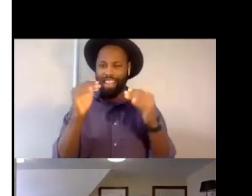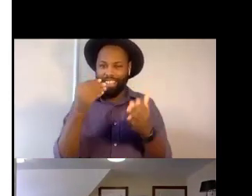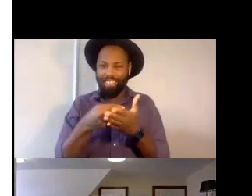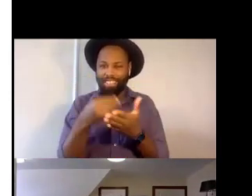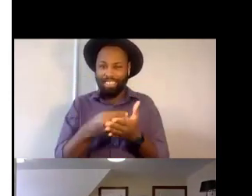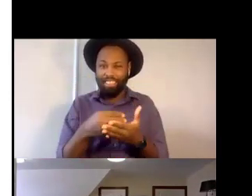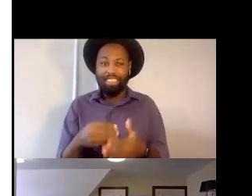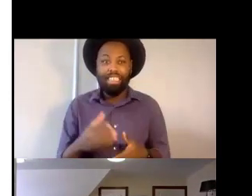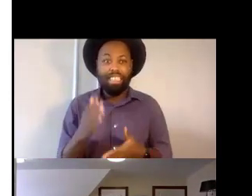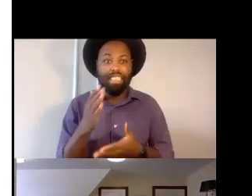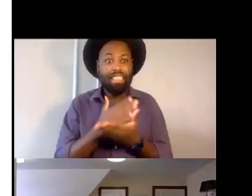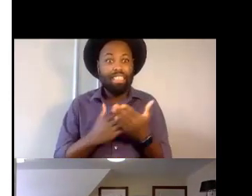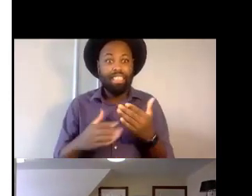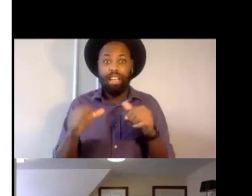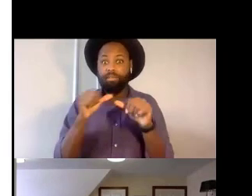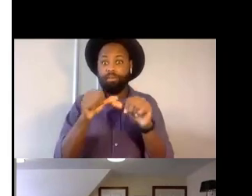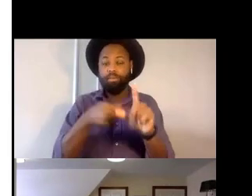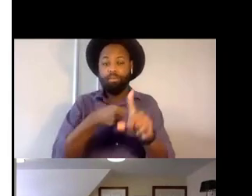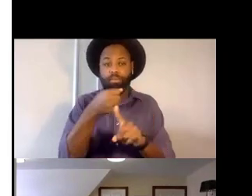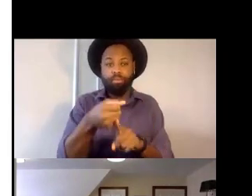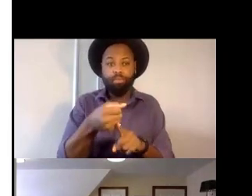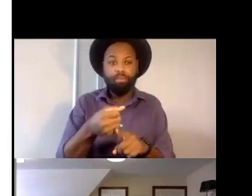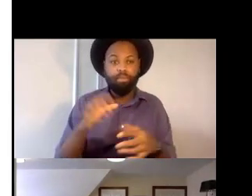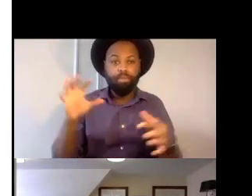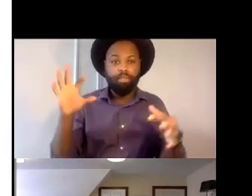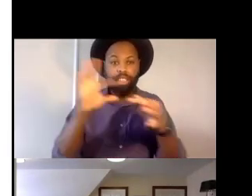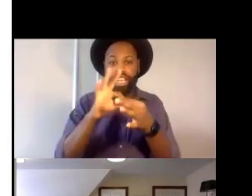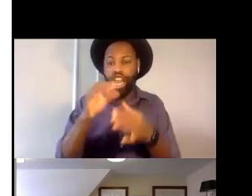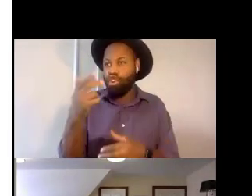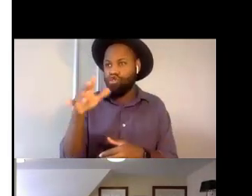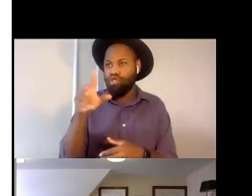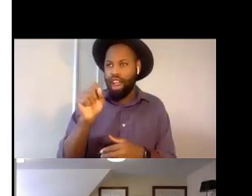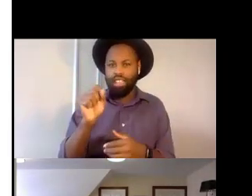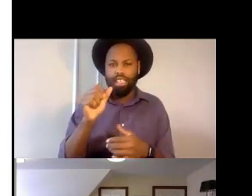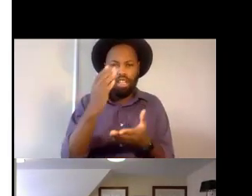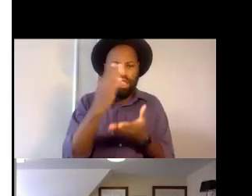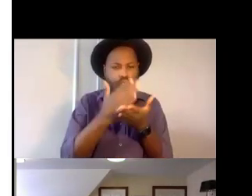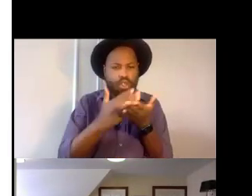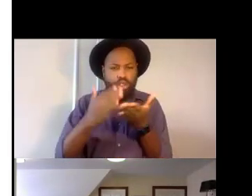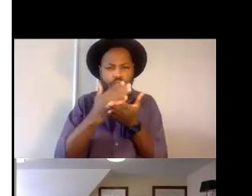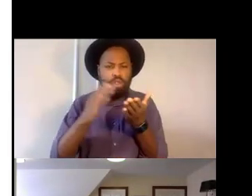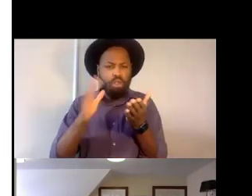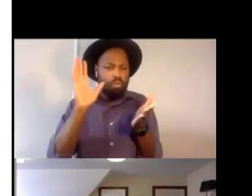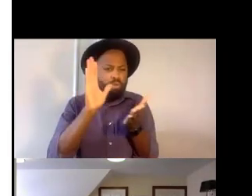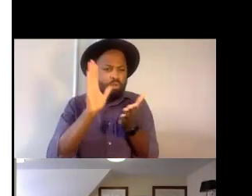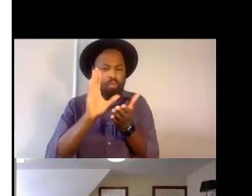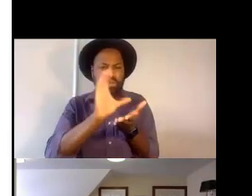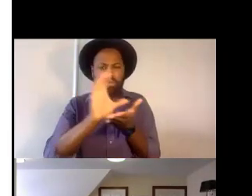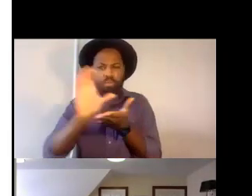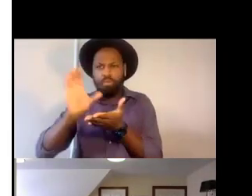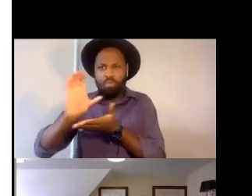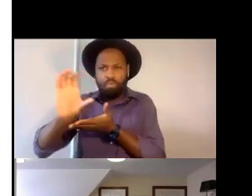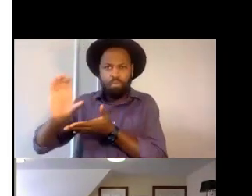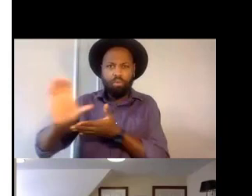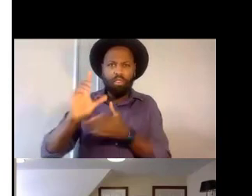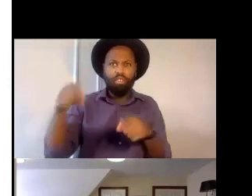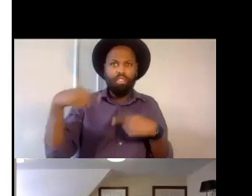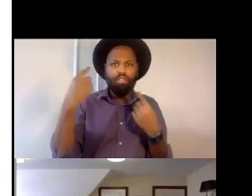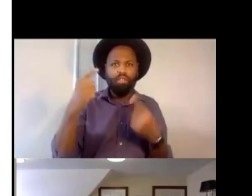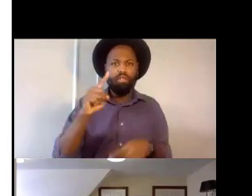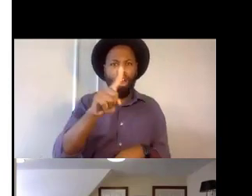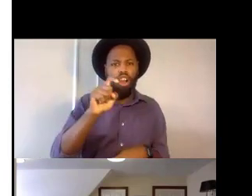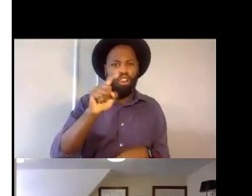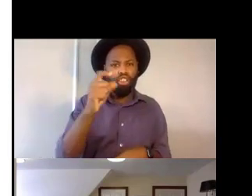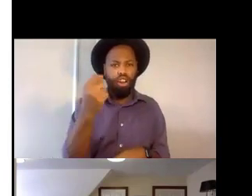Connect grants, which are small seed grants. So far, there have been about 111 of those awarded. The average